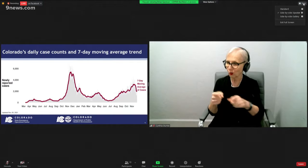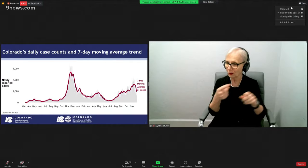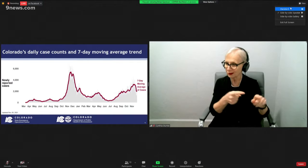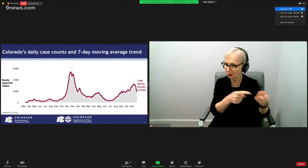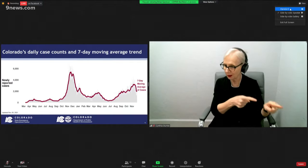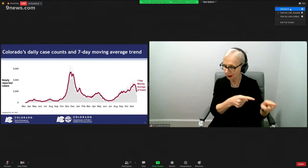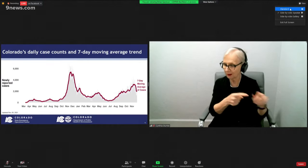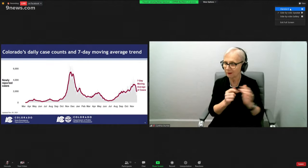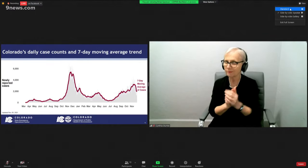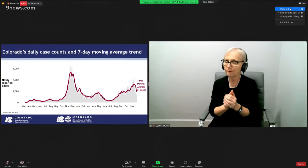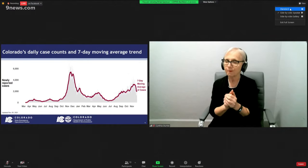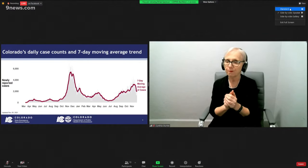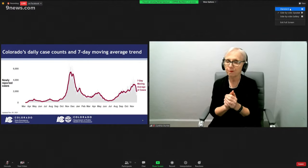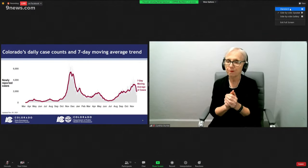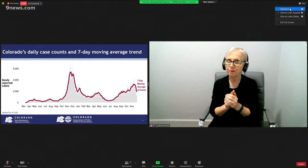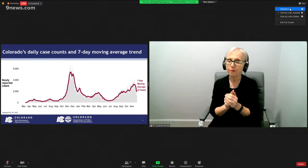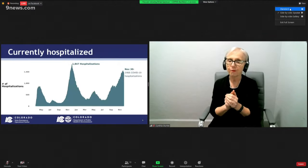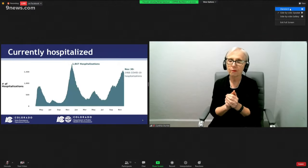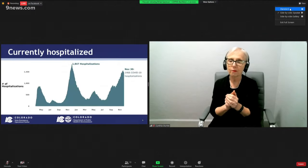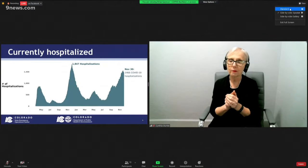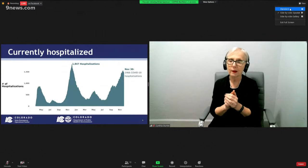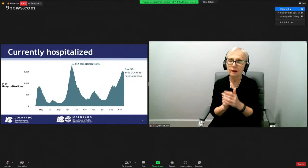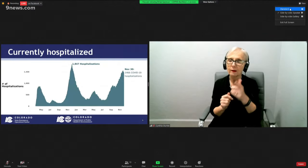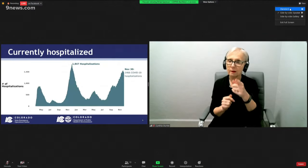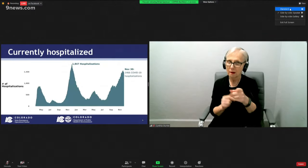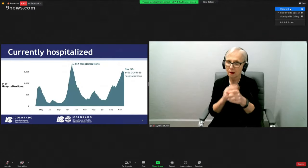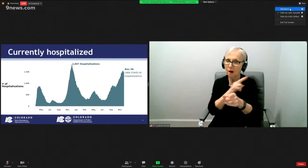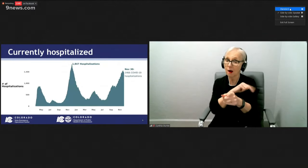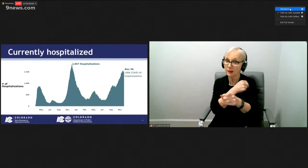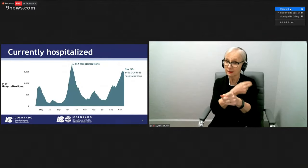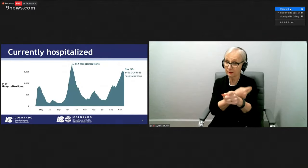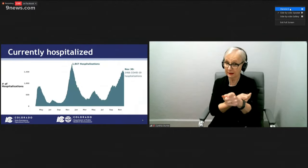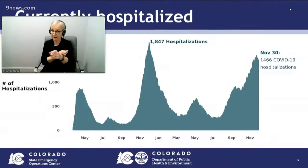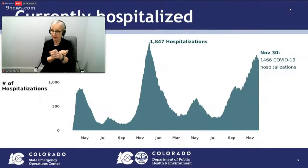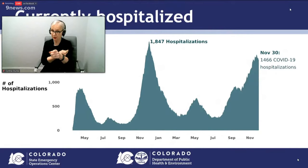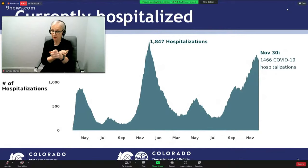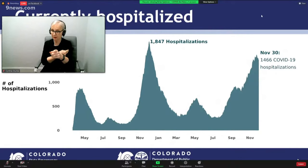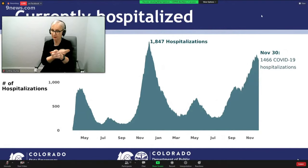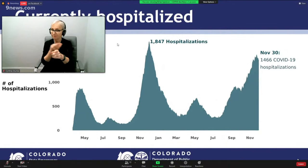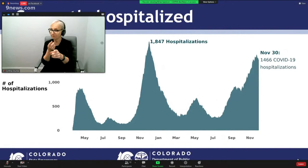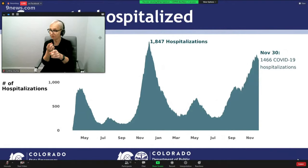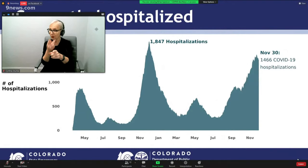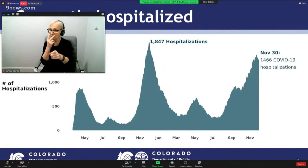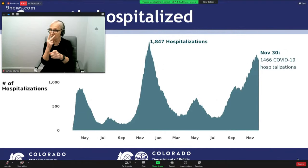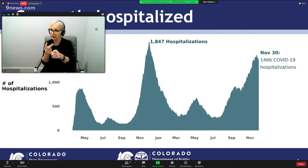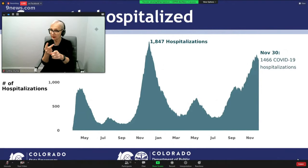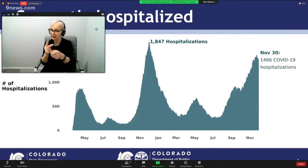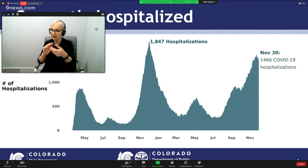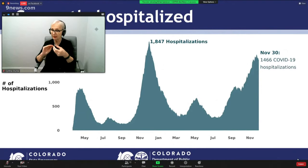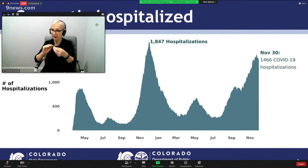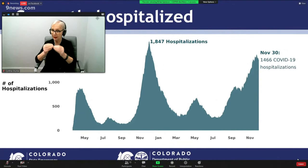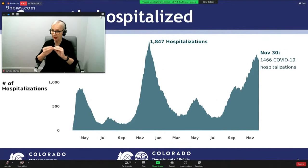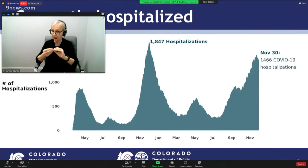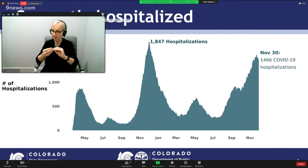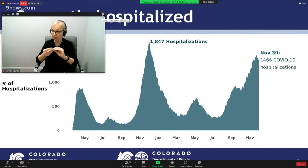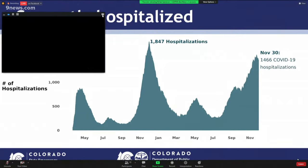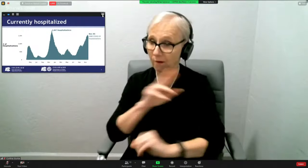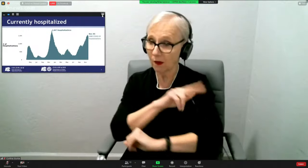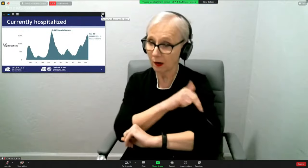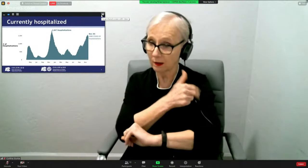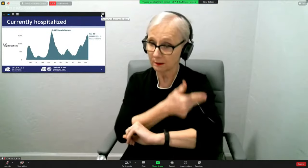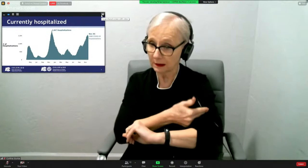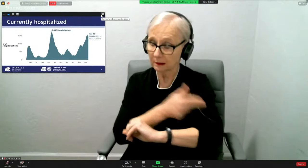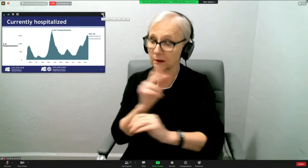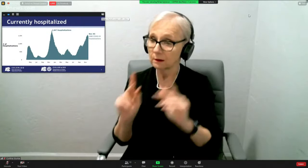over holiday weekends. So if we go to the next slide, we can talk about some of that hospitalization data. So here, you can see the number of hospitalizations in Colorado